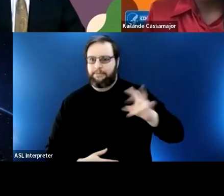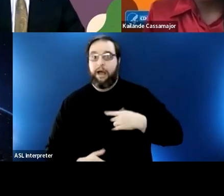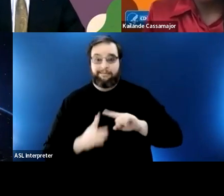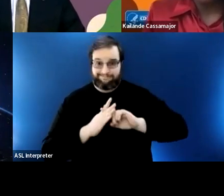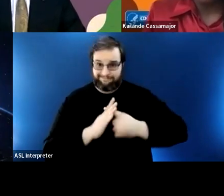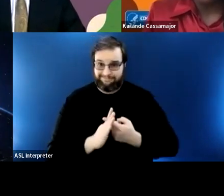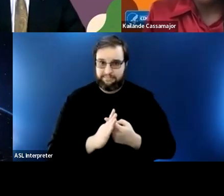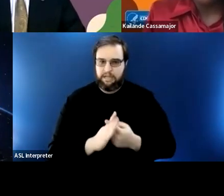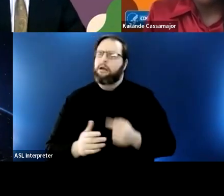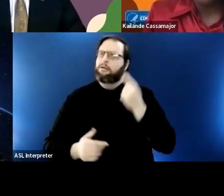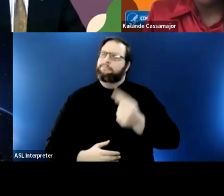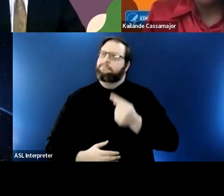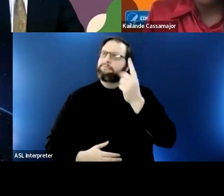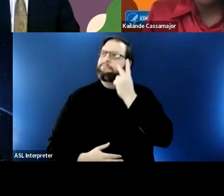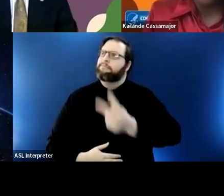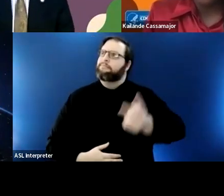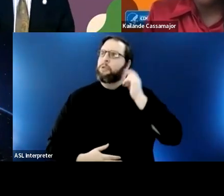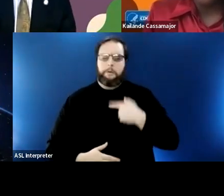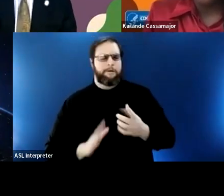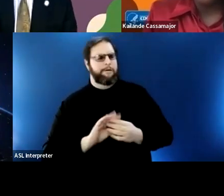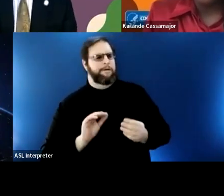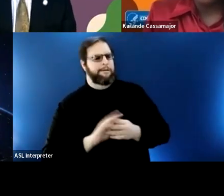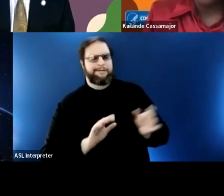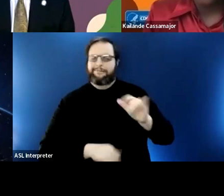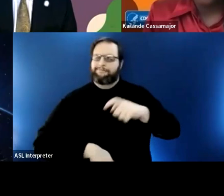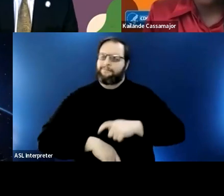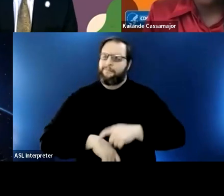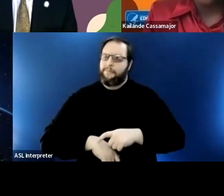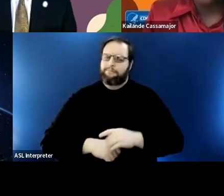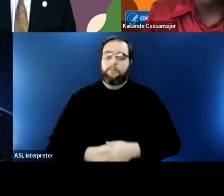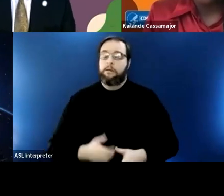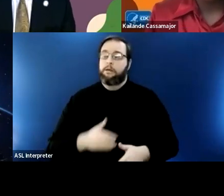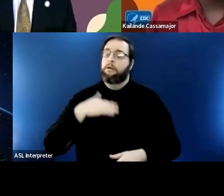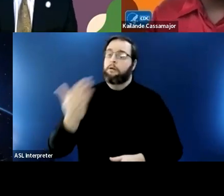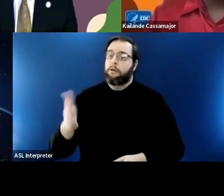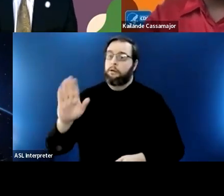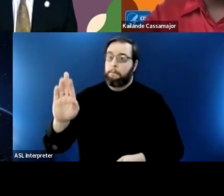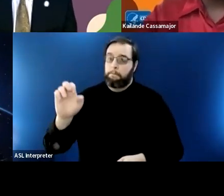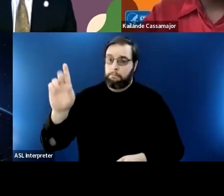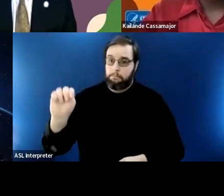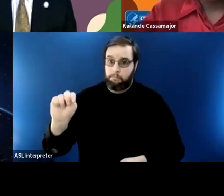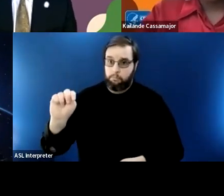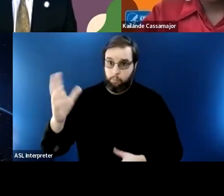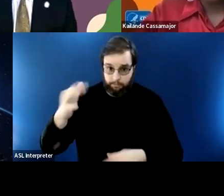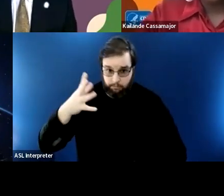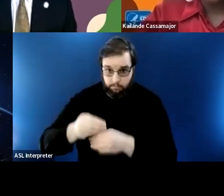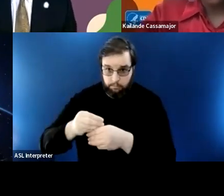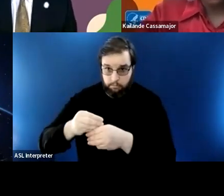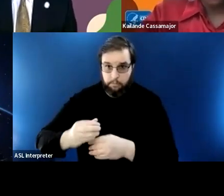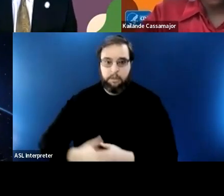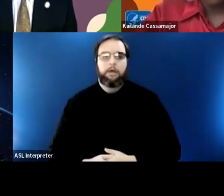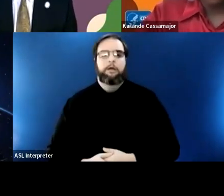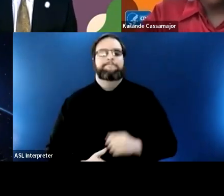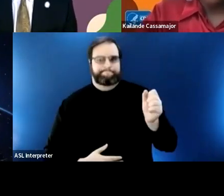and thinking of the things that you just mentioned at the same time. All right, Brandon, anything you want to add to that?